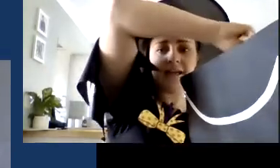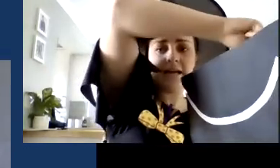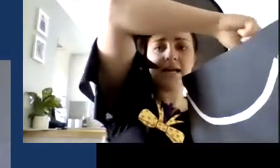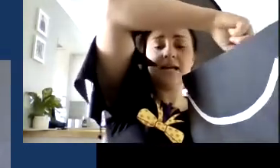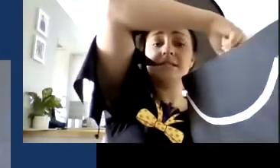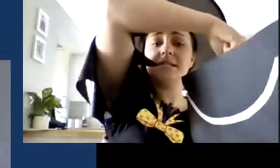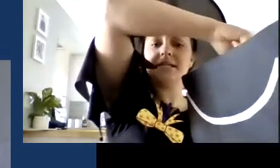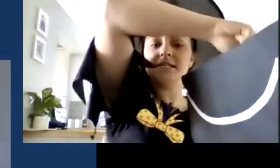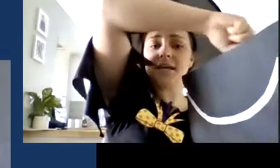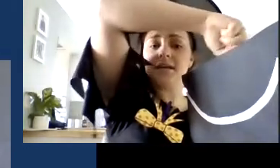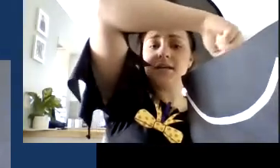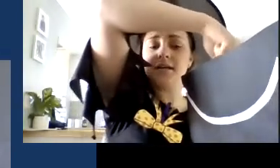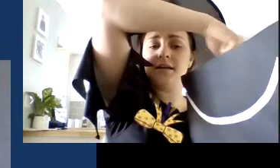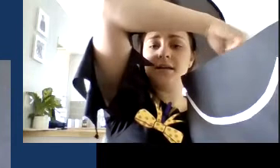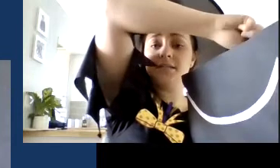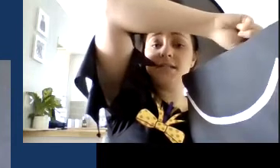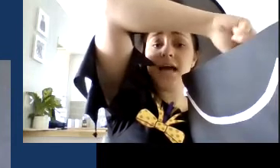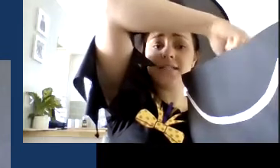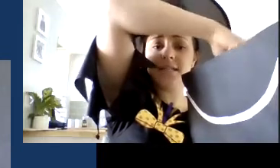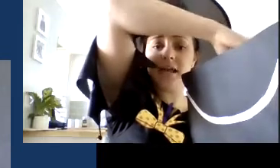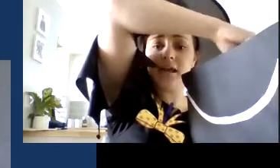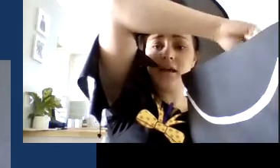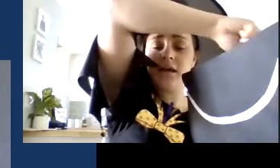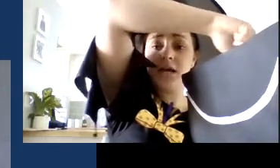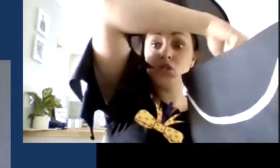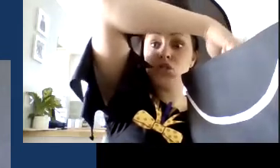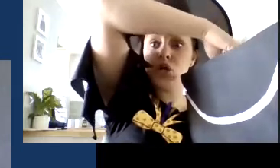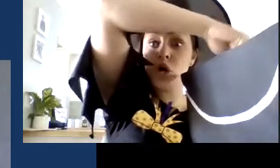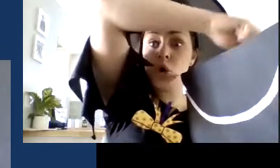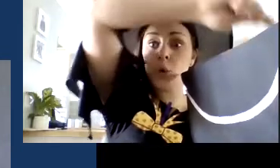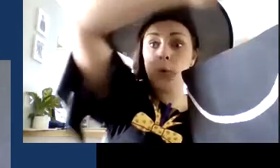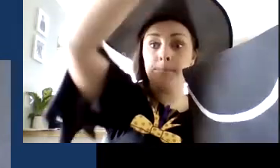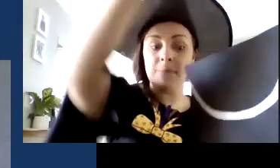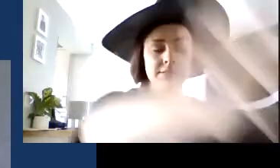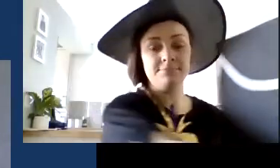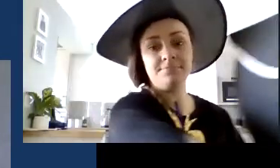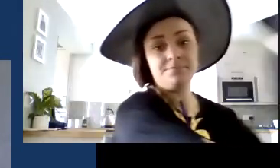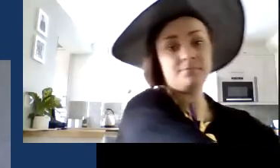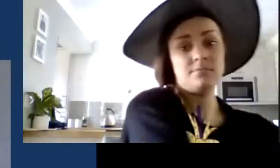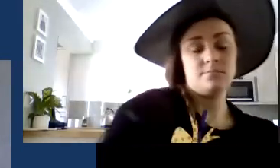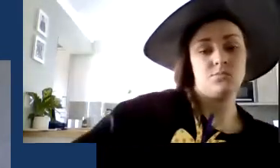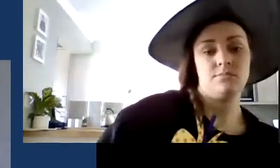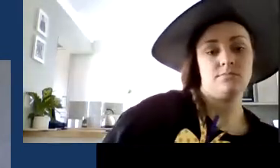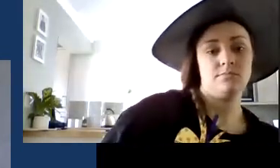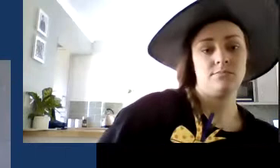Iggity, diggity, zaggity, zoom!